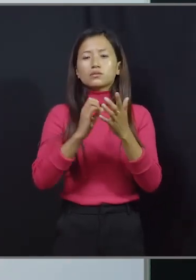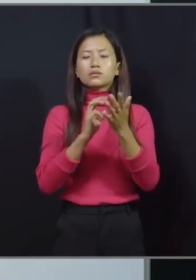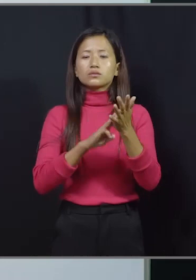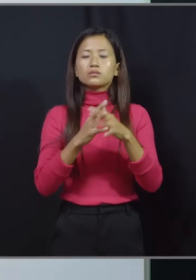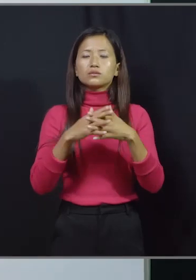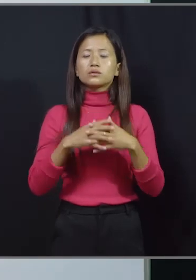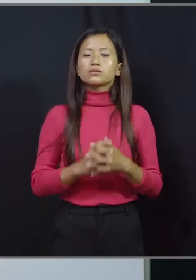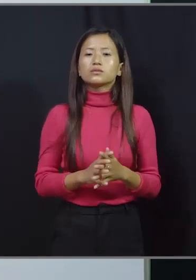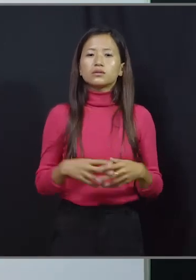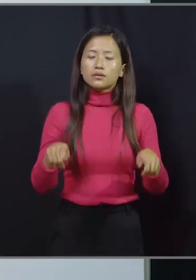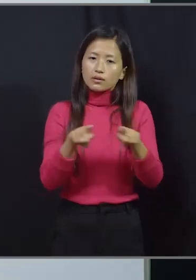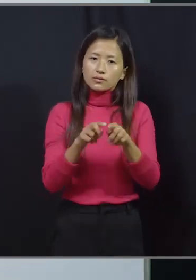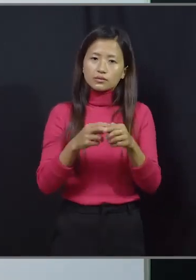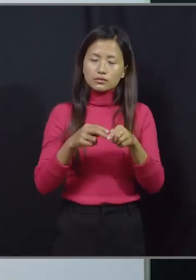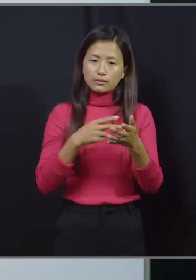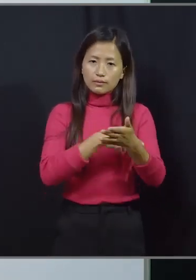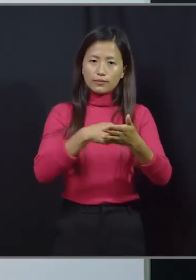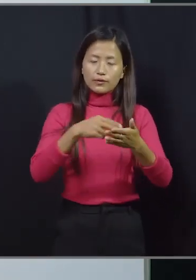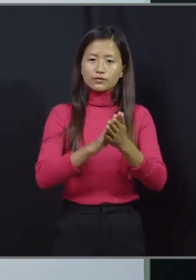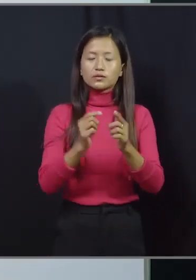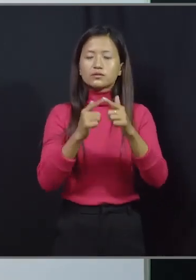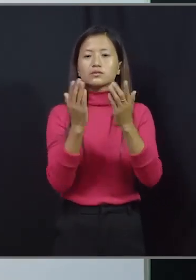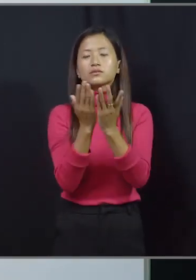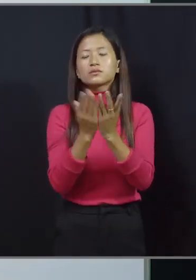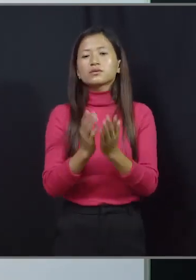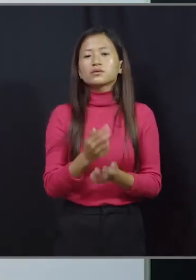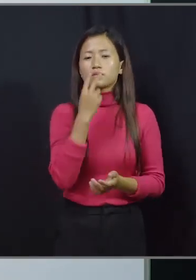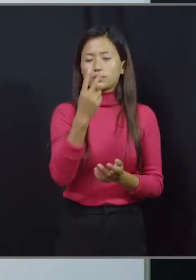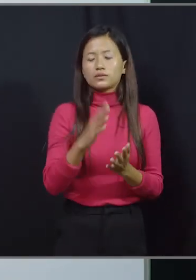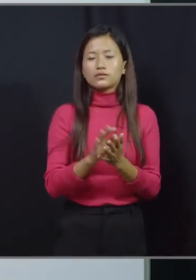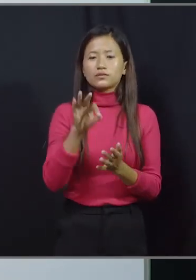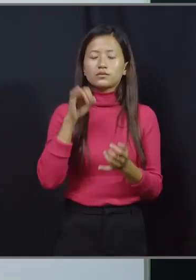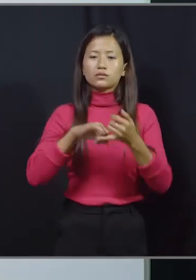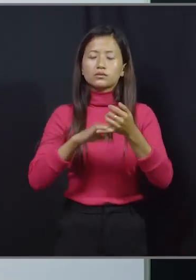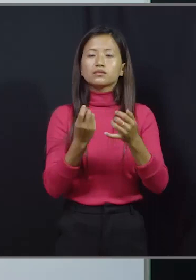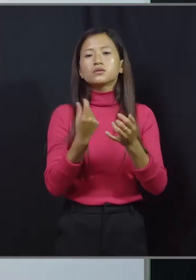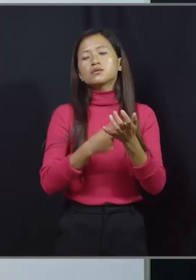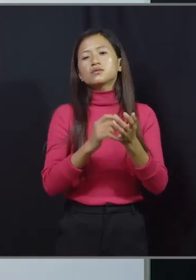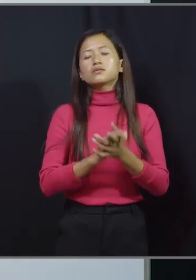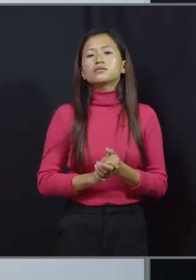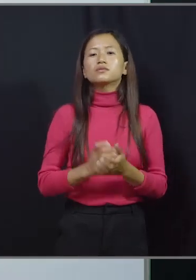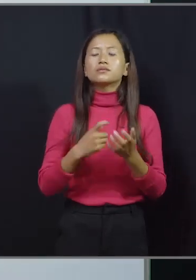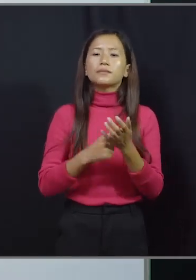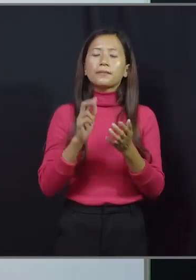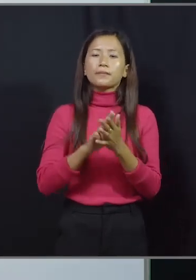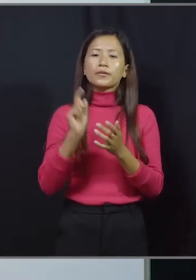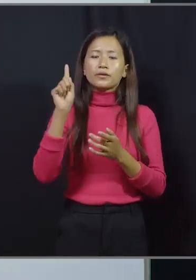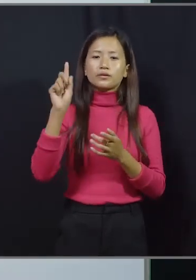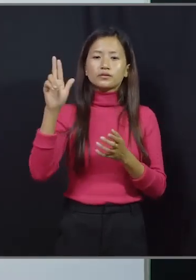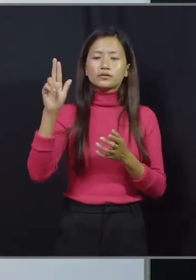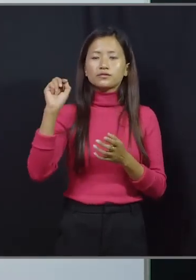T.R. Holmes. All these are the names of the textbook where you'll find the sources for the revolt of